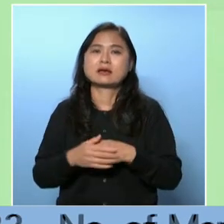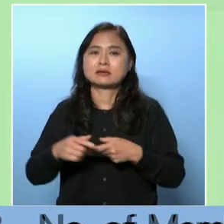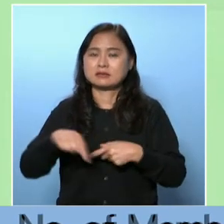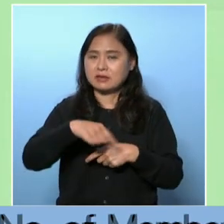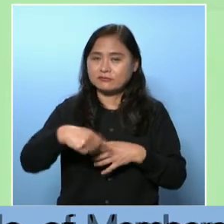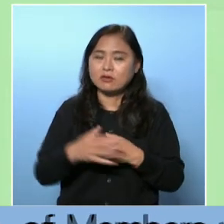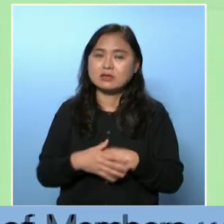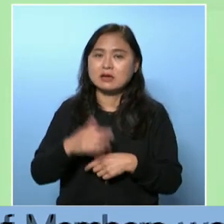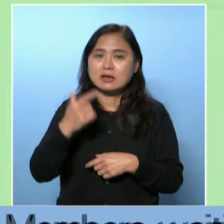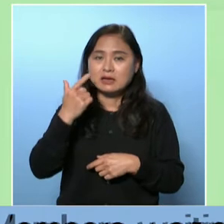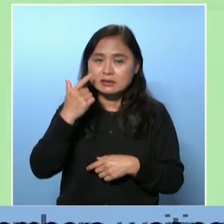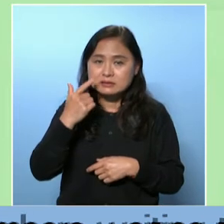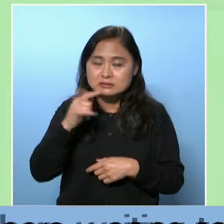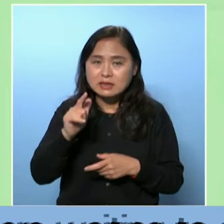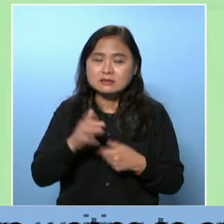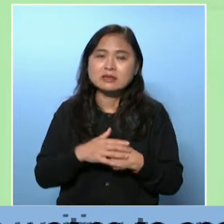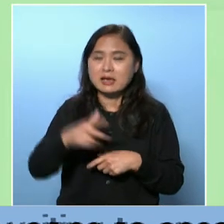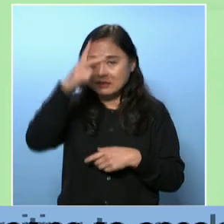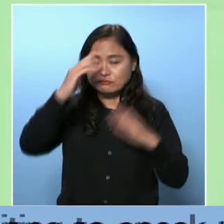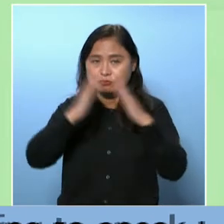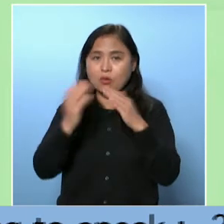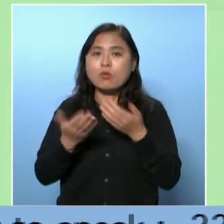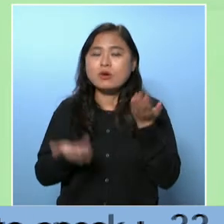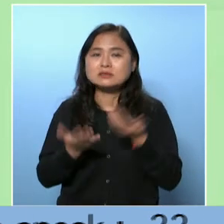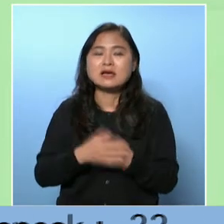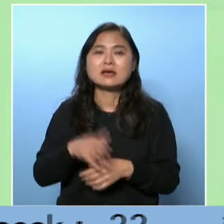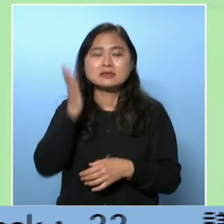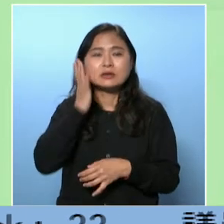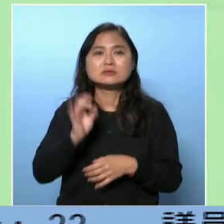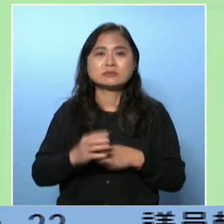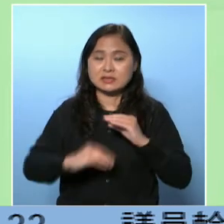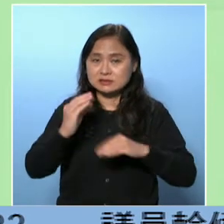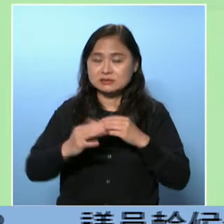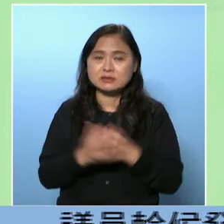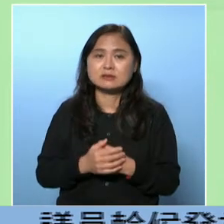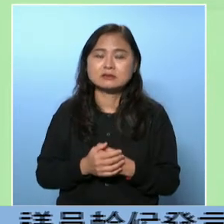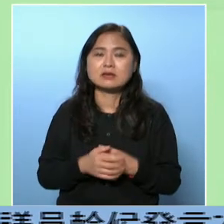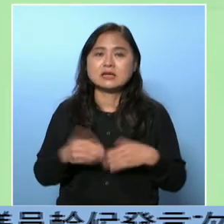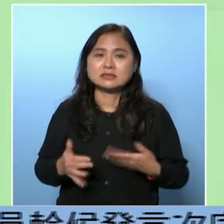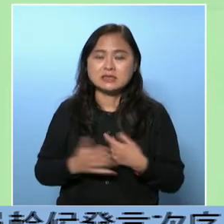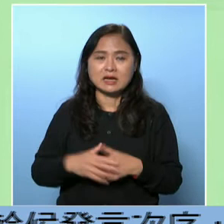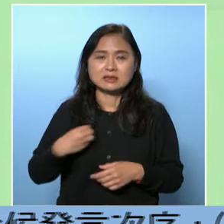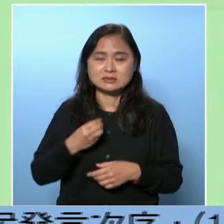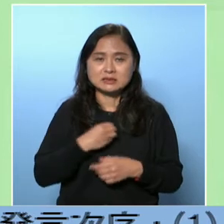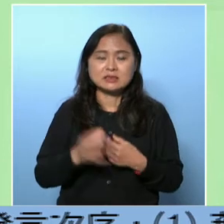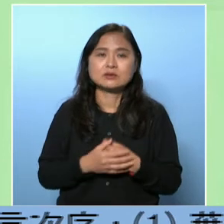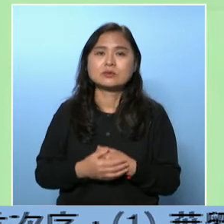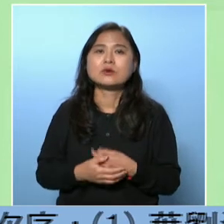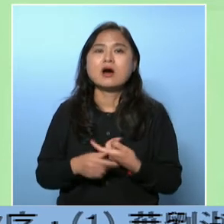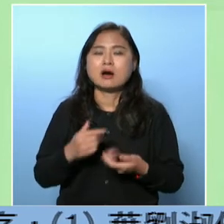And we can make use of the newly completed public housing units to make up for the